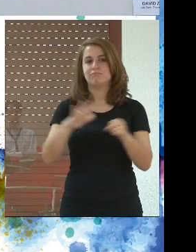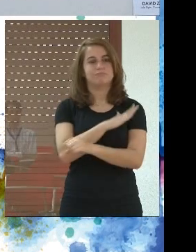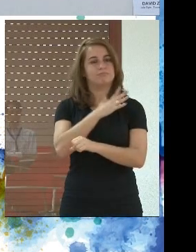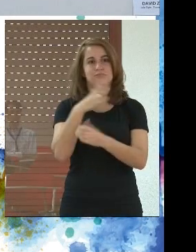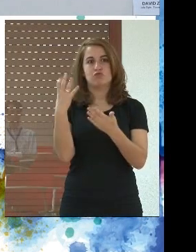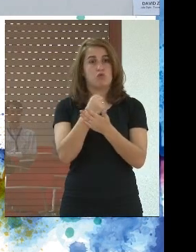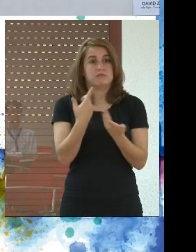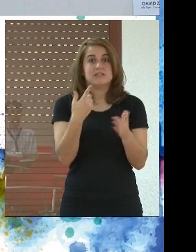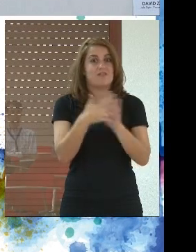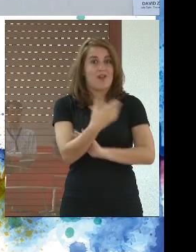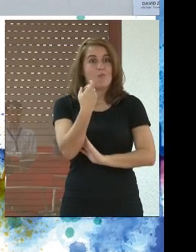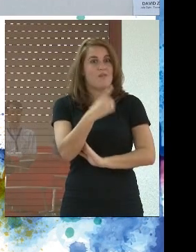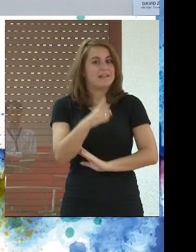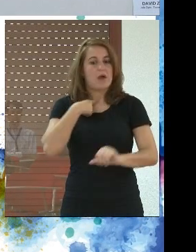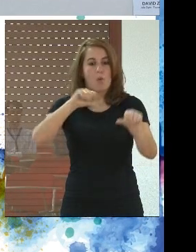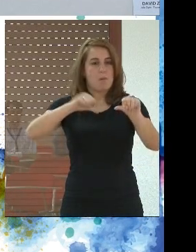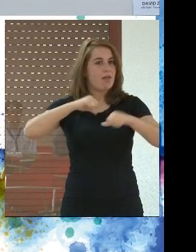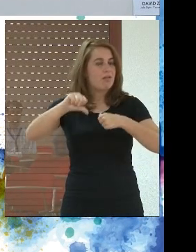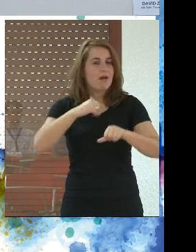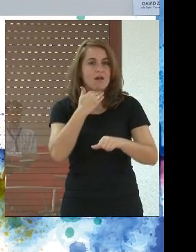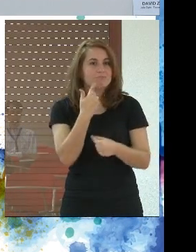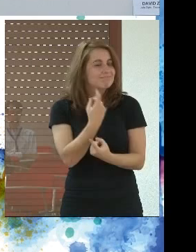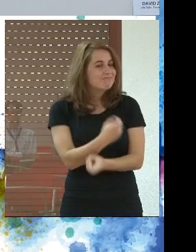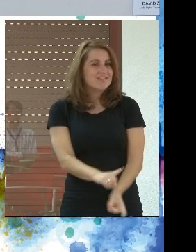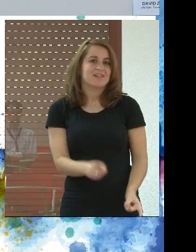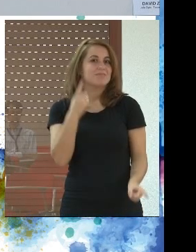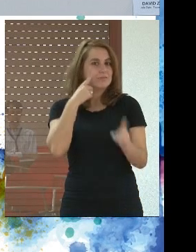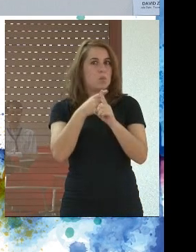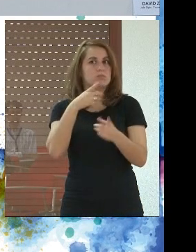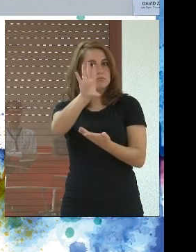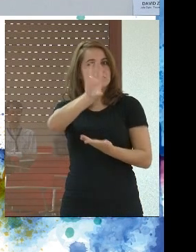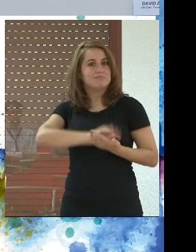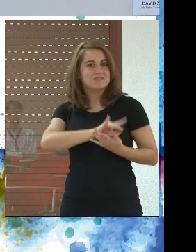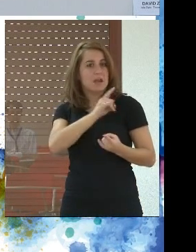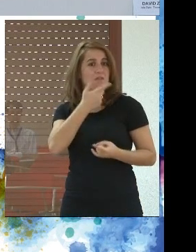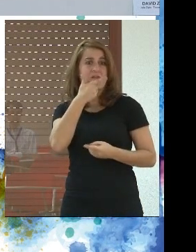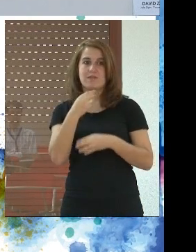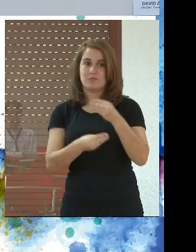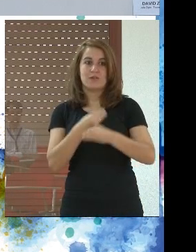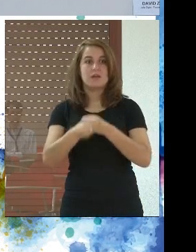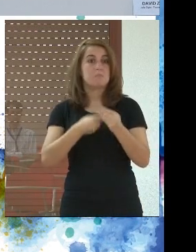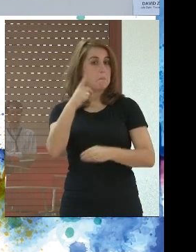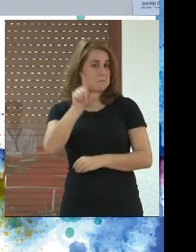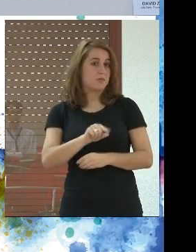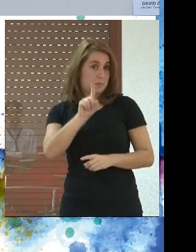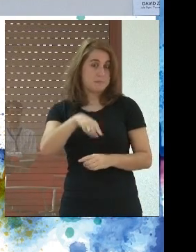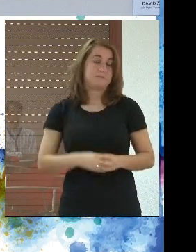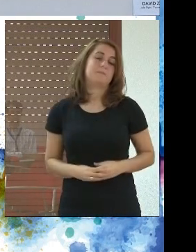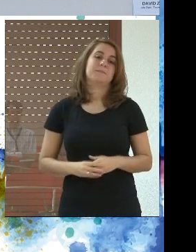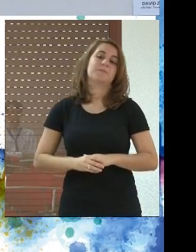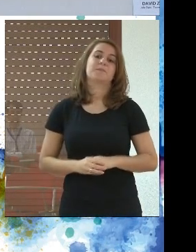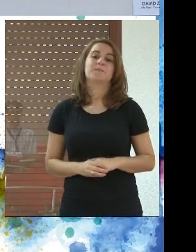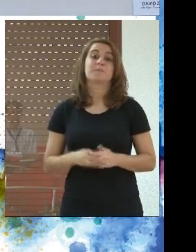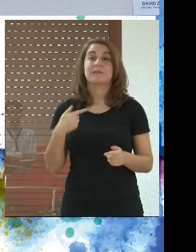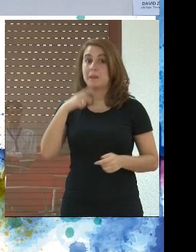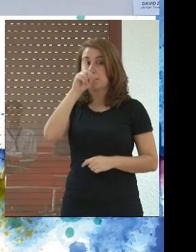invasive, it's not invasive, it doesn't require any sort of surgical intervention. It's easy to use, and it's very low